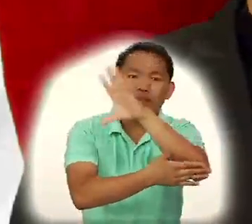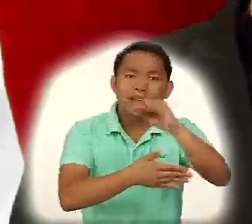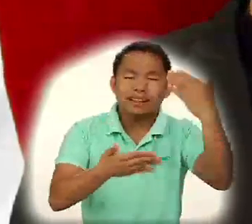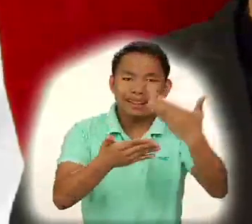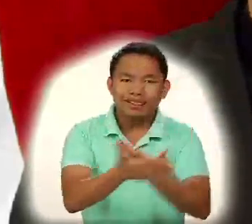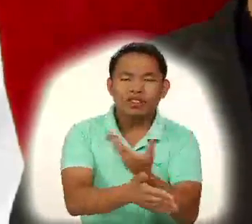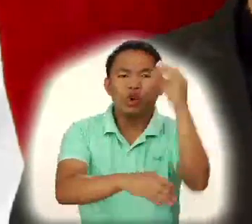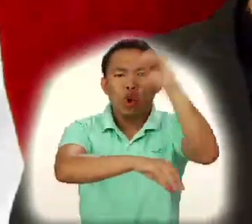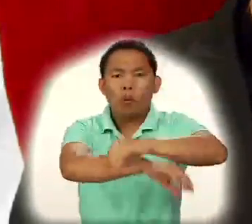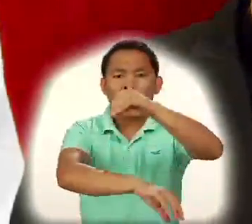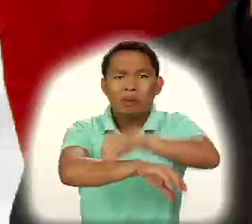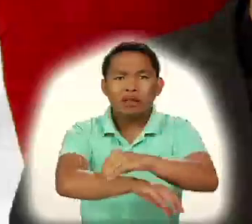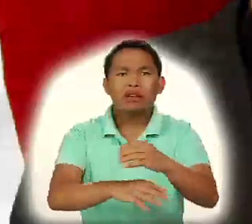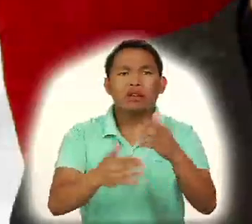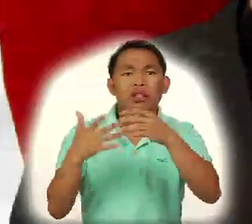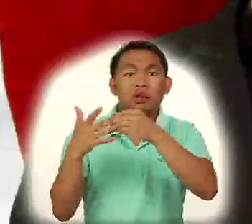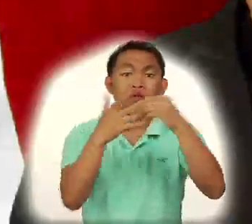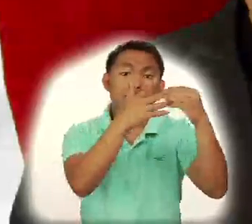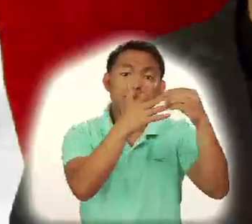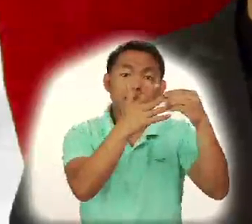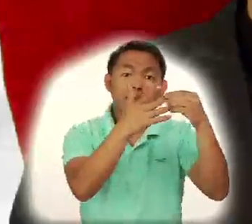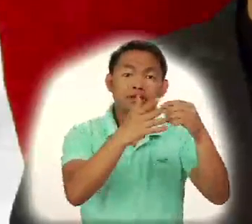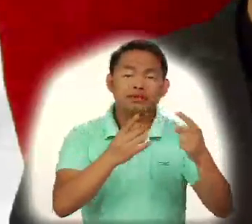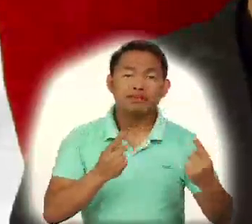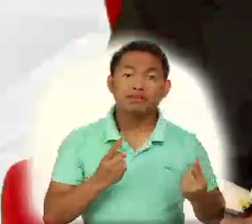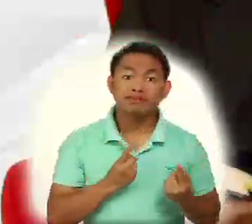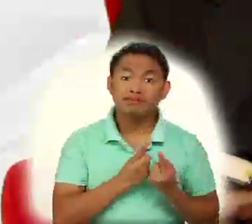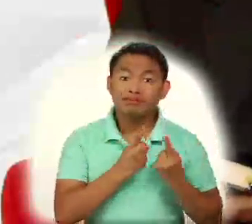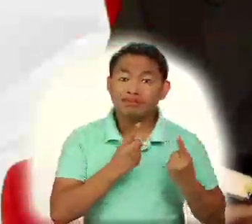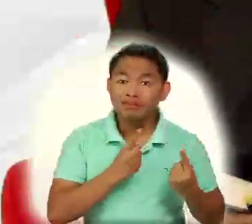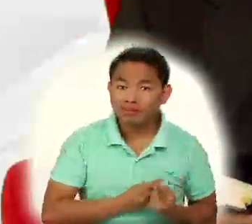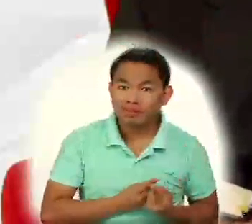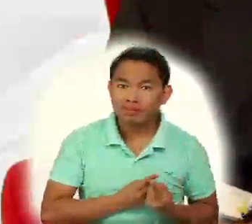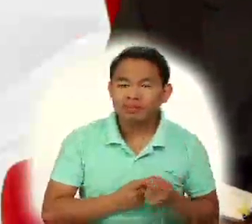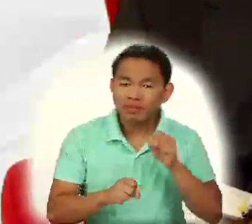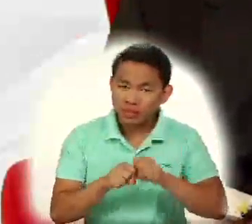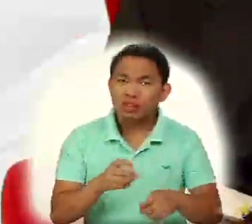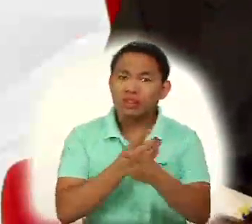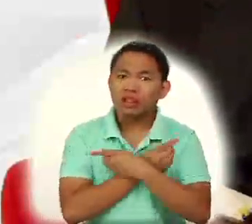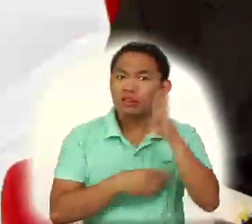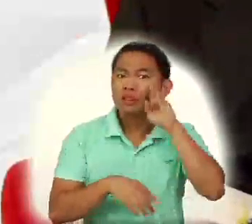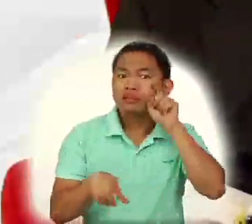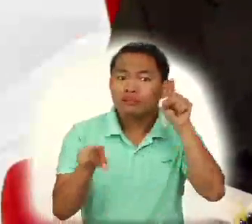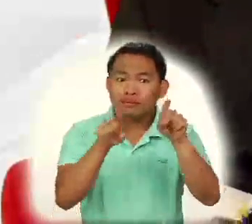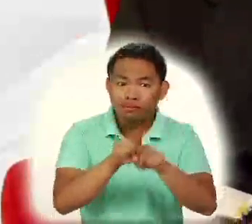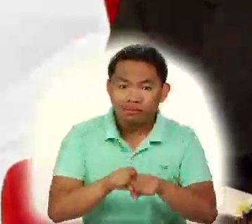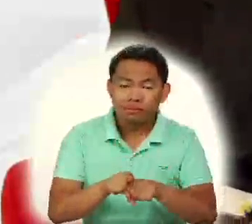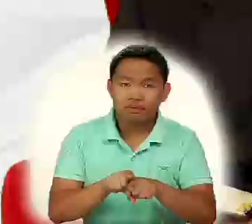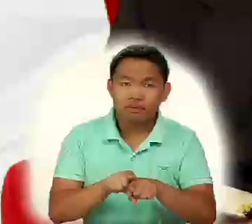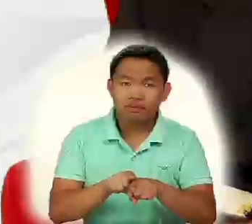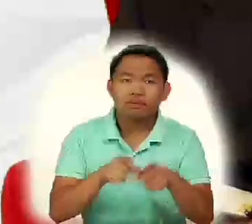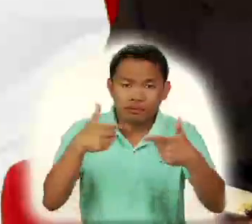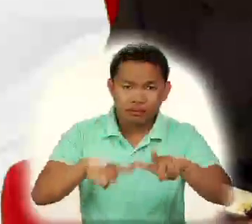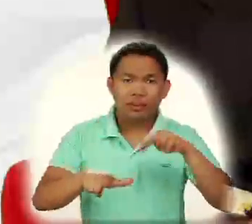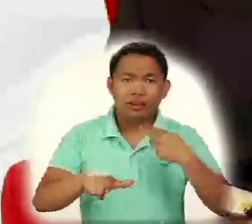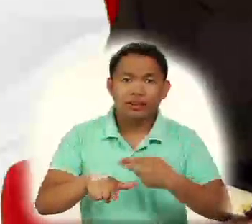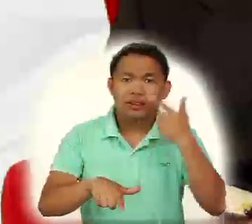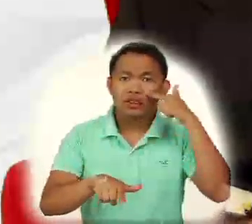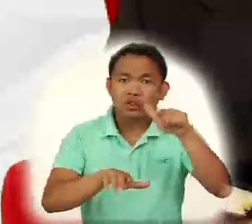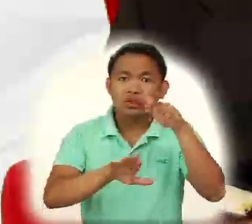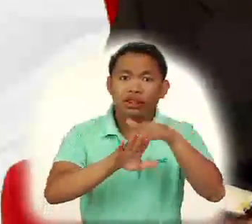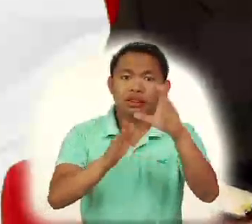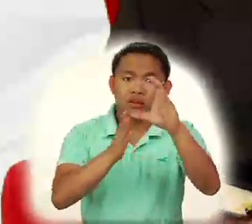new oppressors, especially sin. So dear brothers and sisters, let us look at